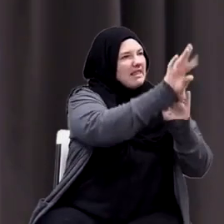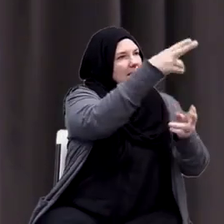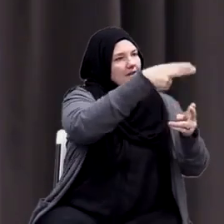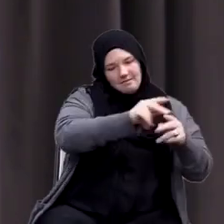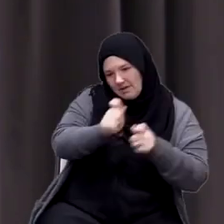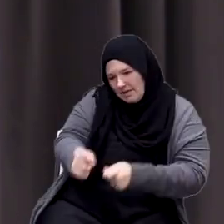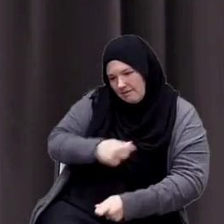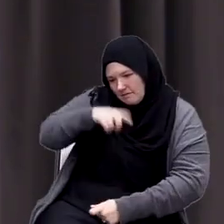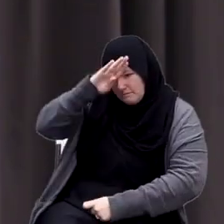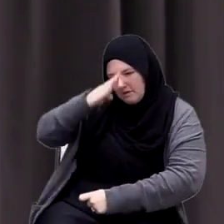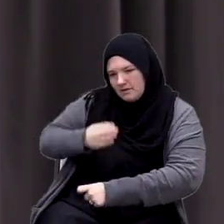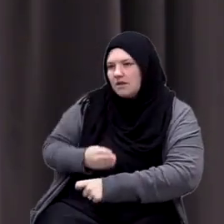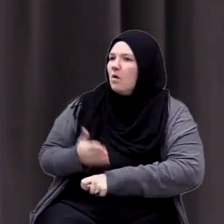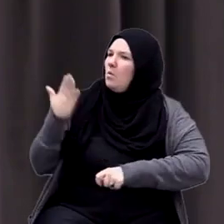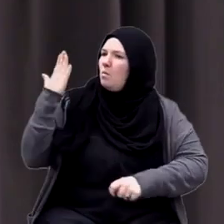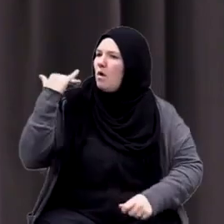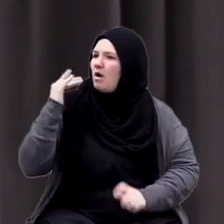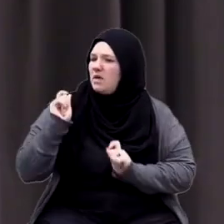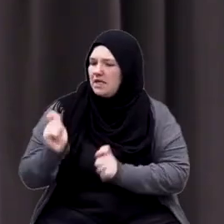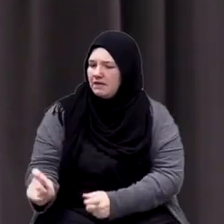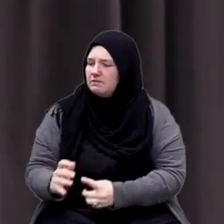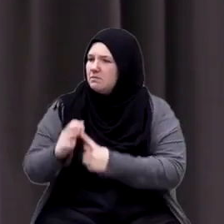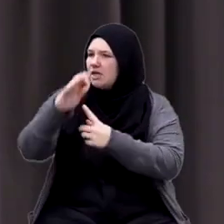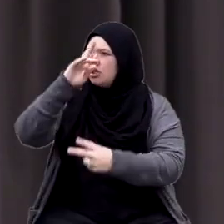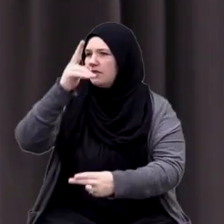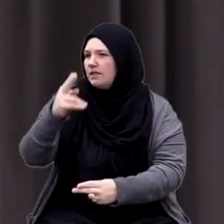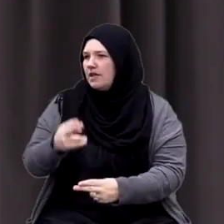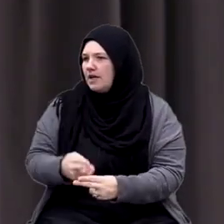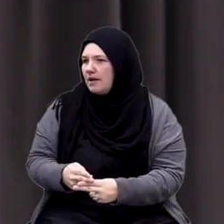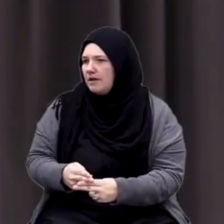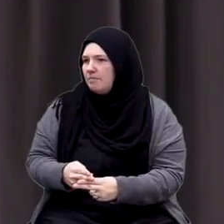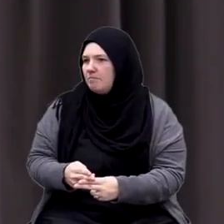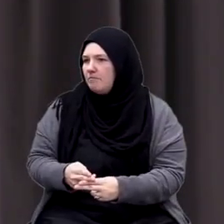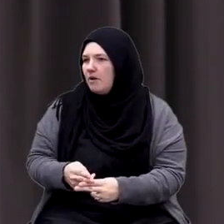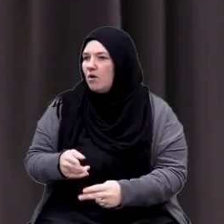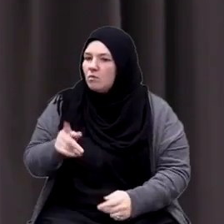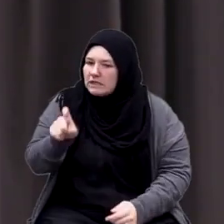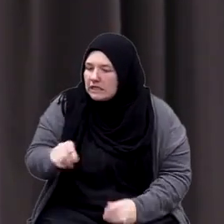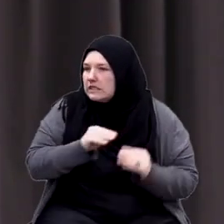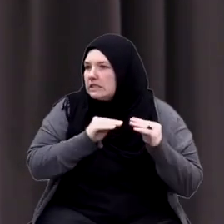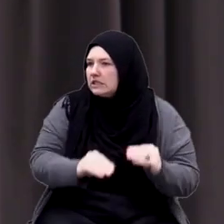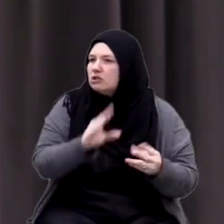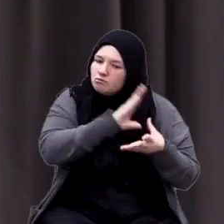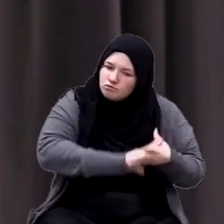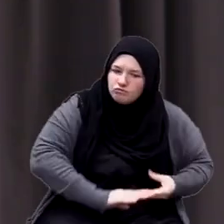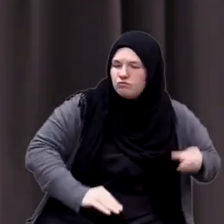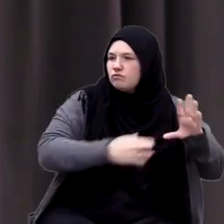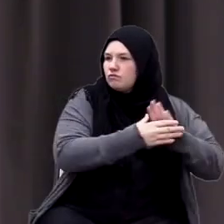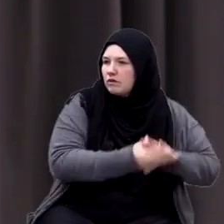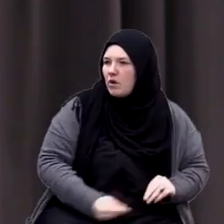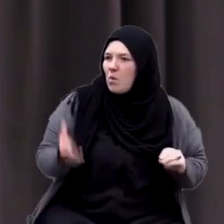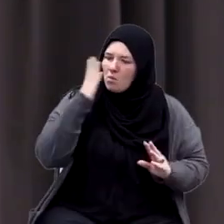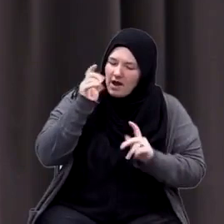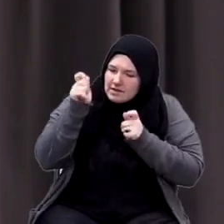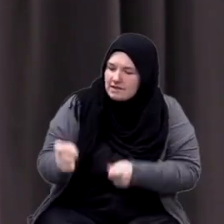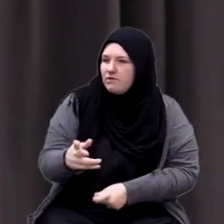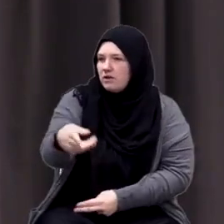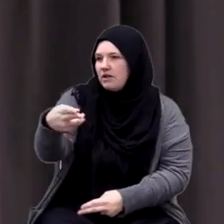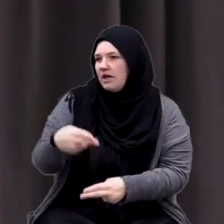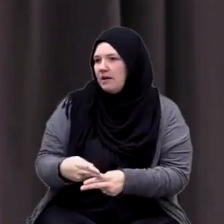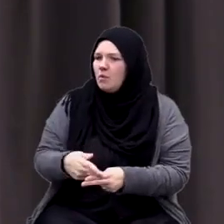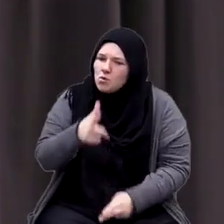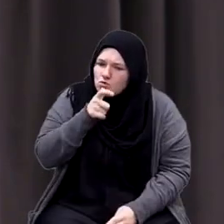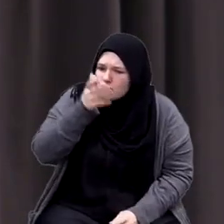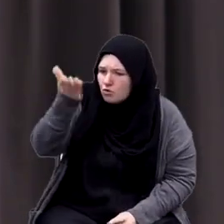Without us sitting with our children and teaching them who they are, who created them, and